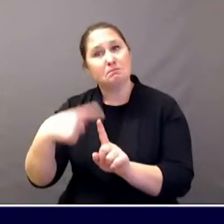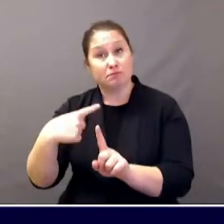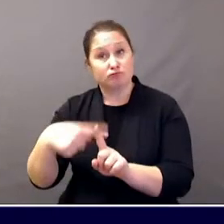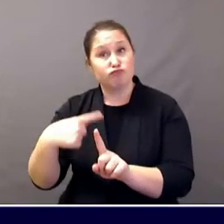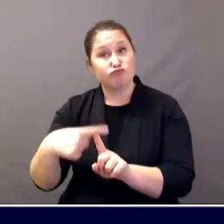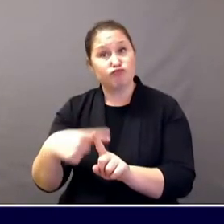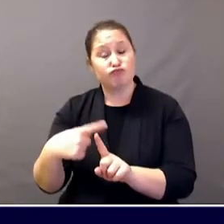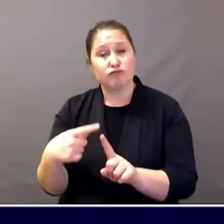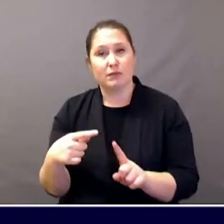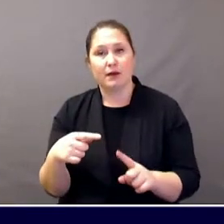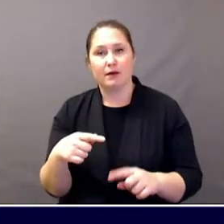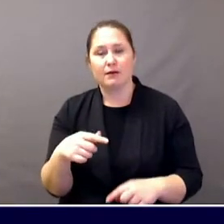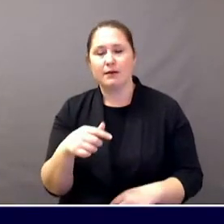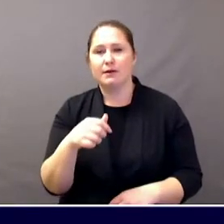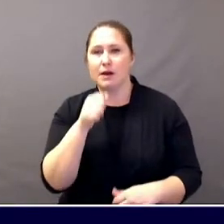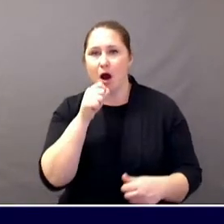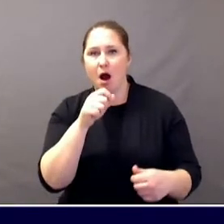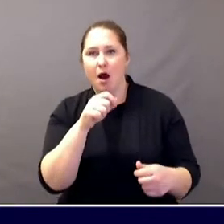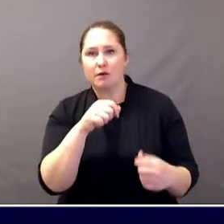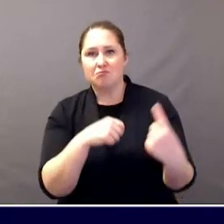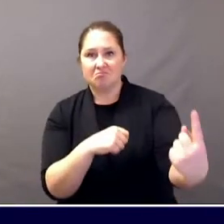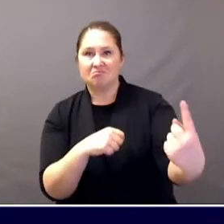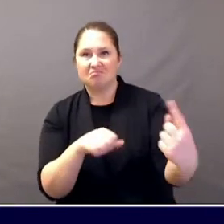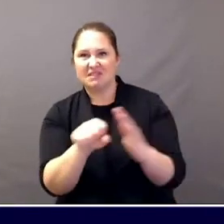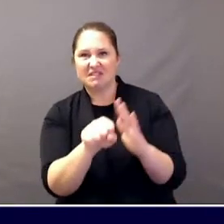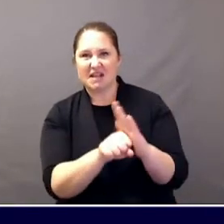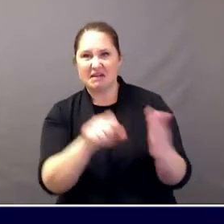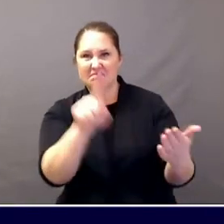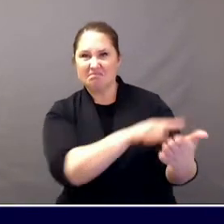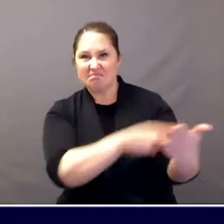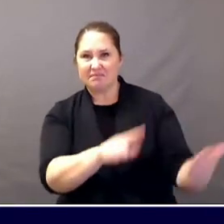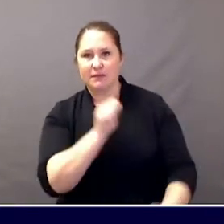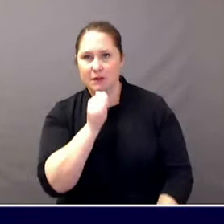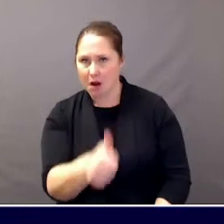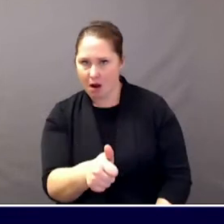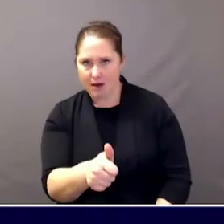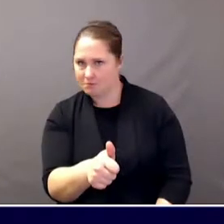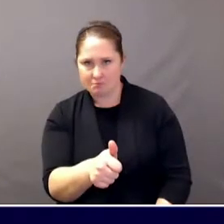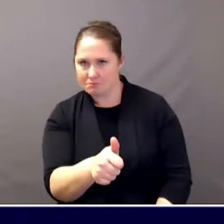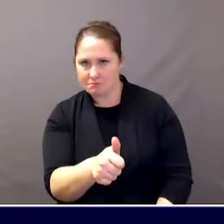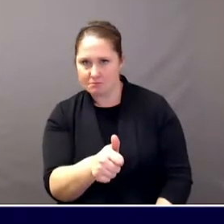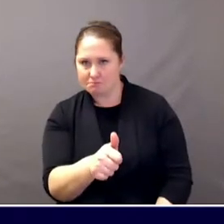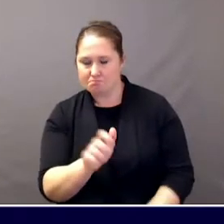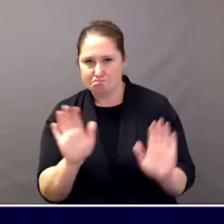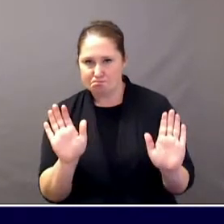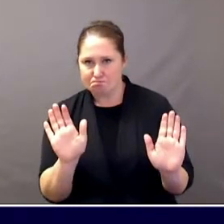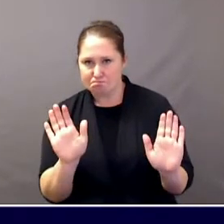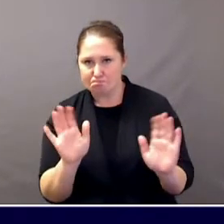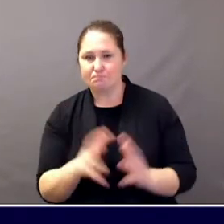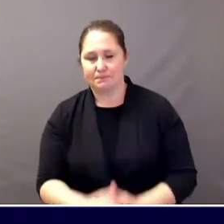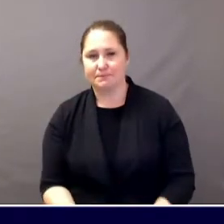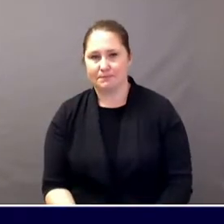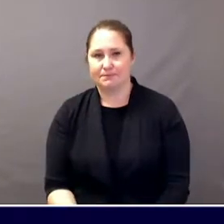critical specifically of other, they didn't single out other states for not being as successful, relatively speaking.